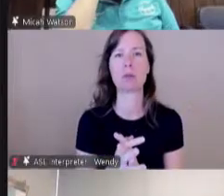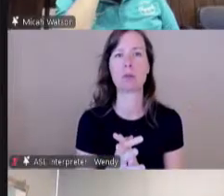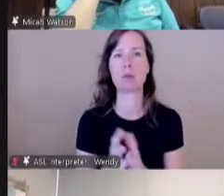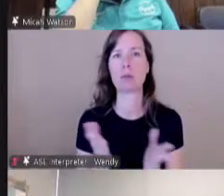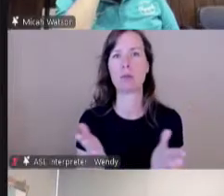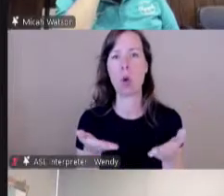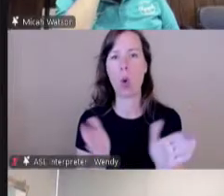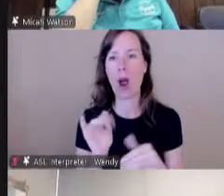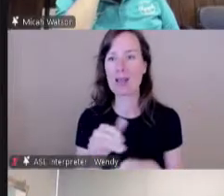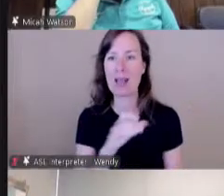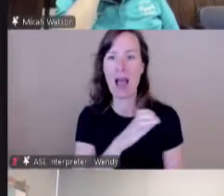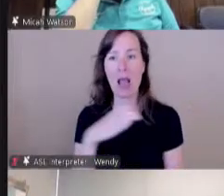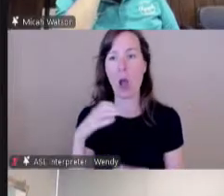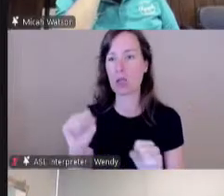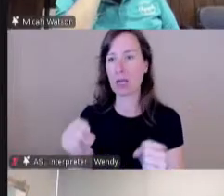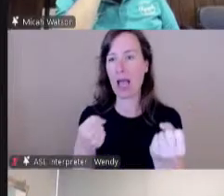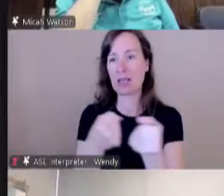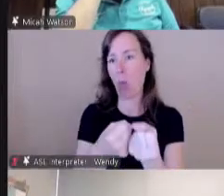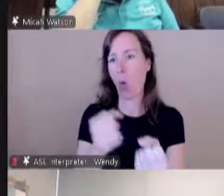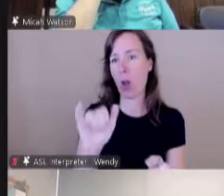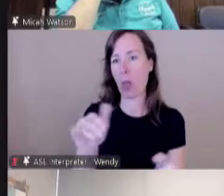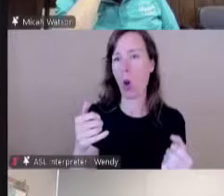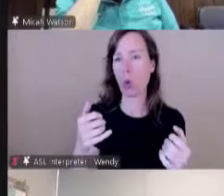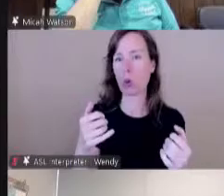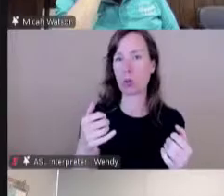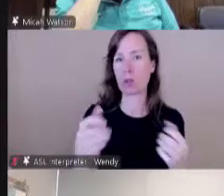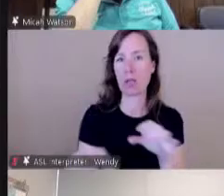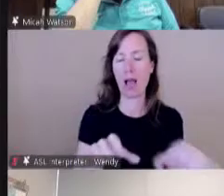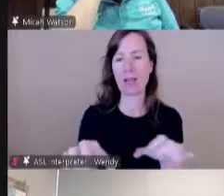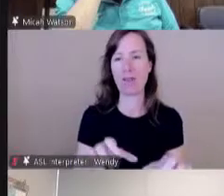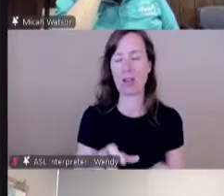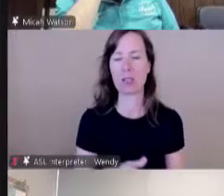can support in those efforts.